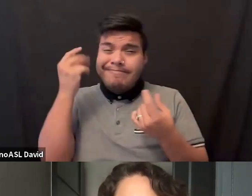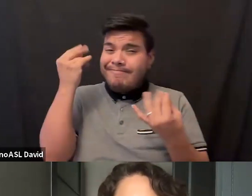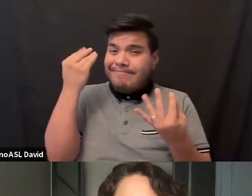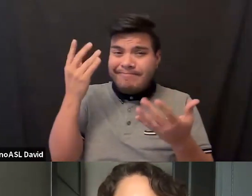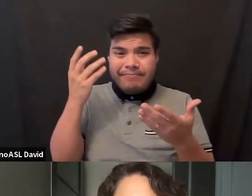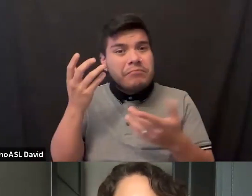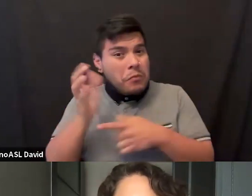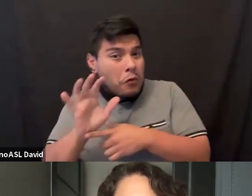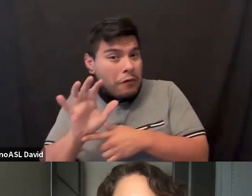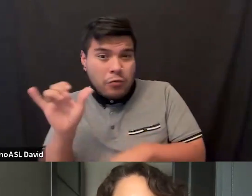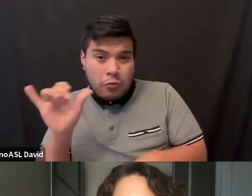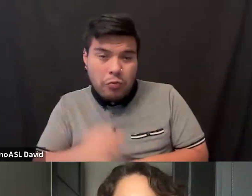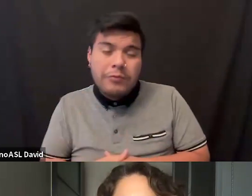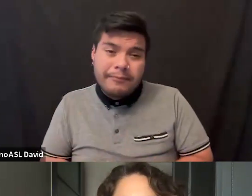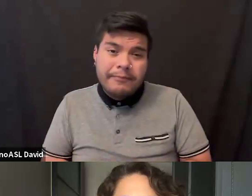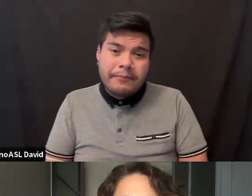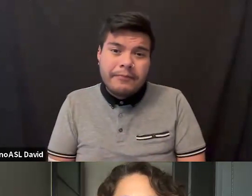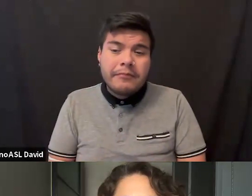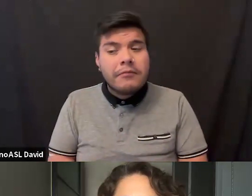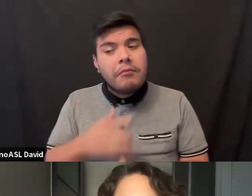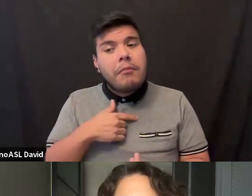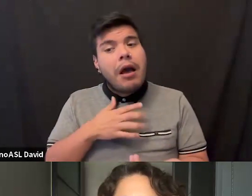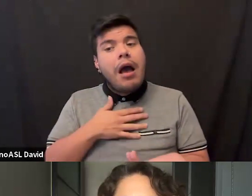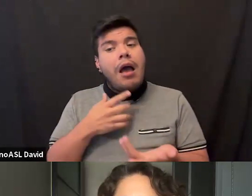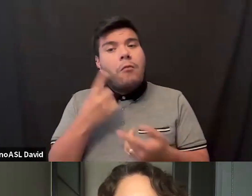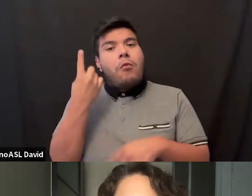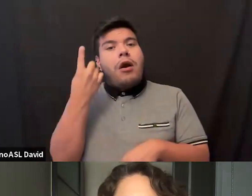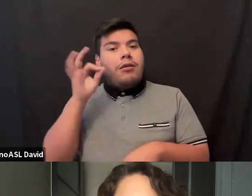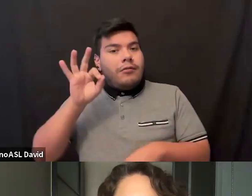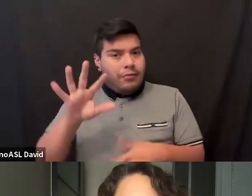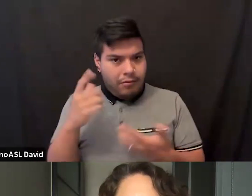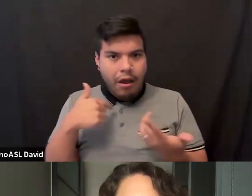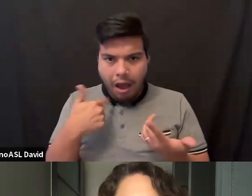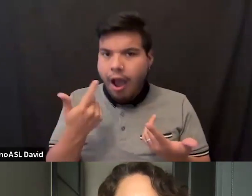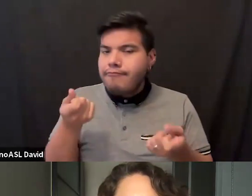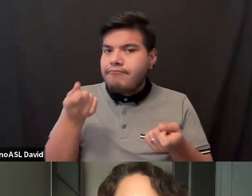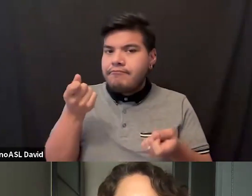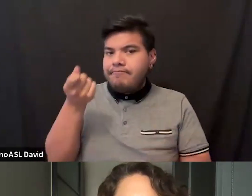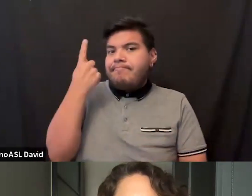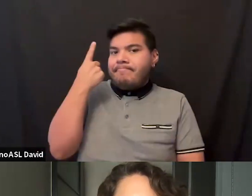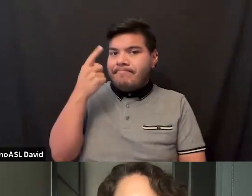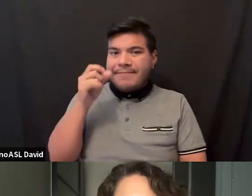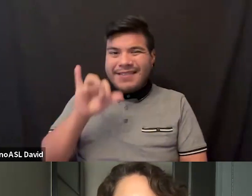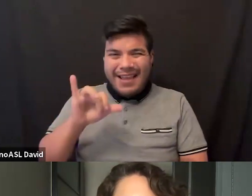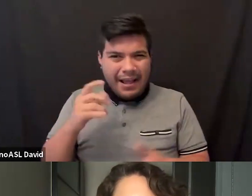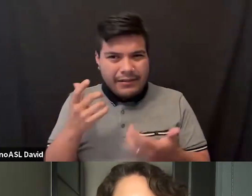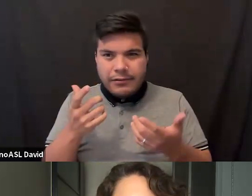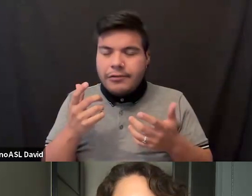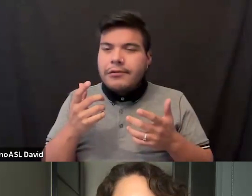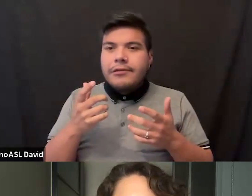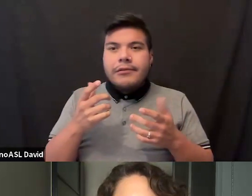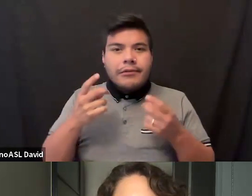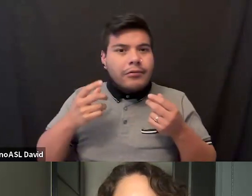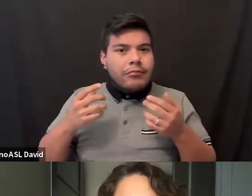a movie. And my only feeling was that I understand the urgency that